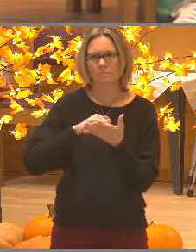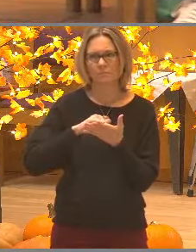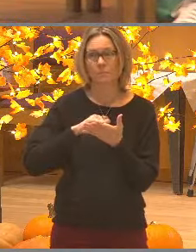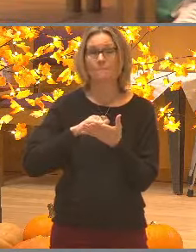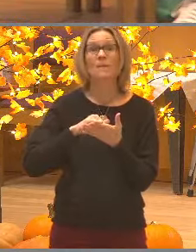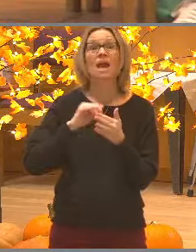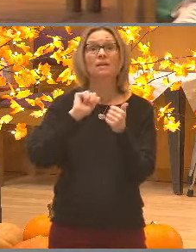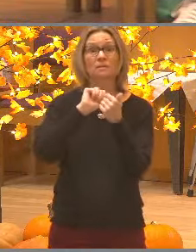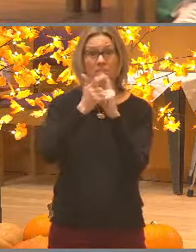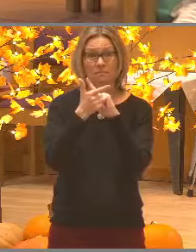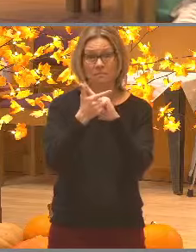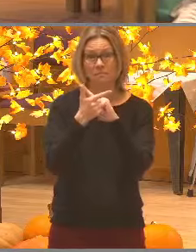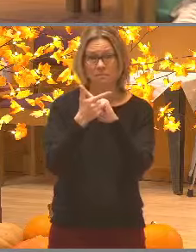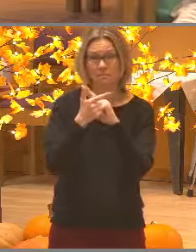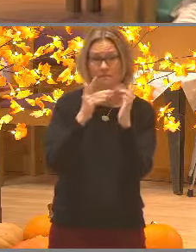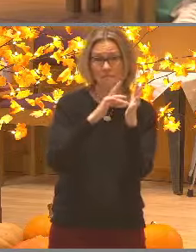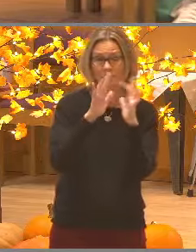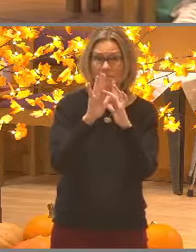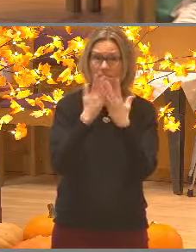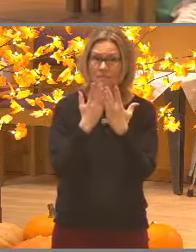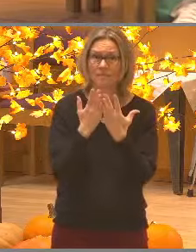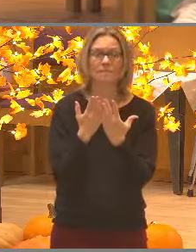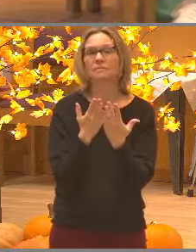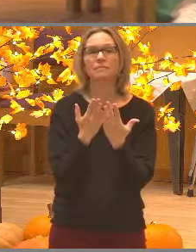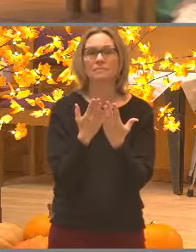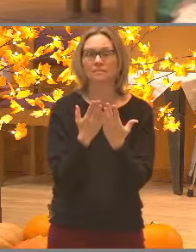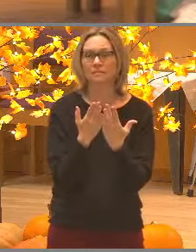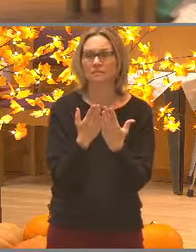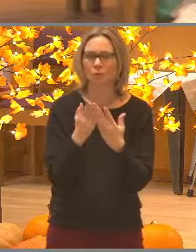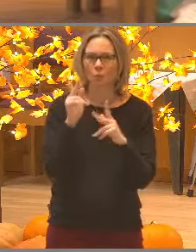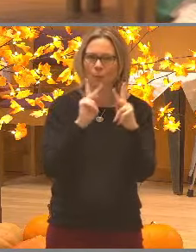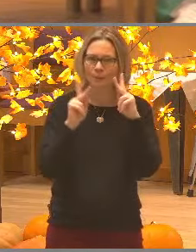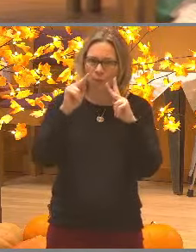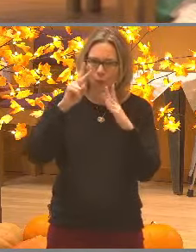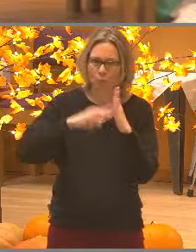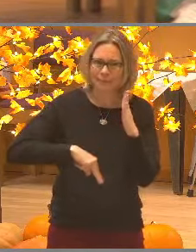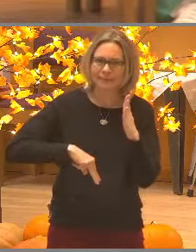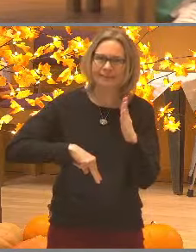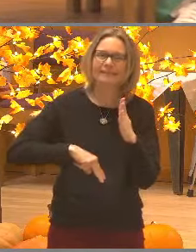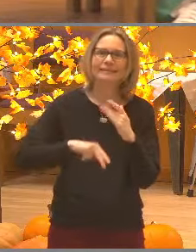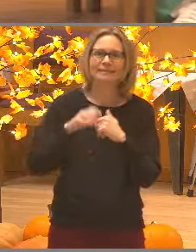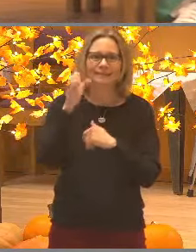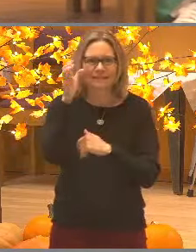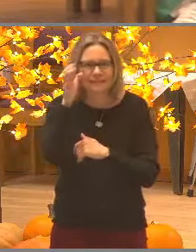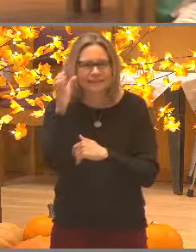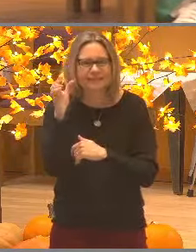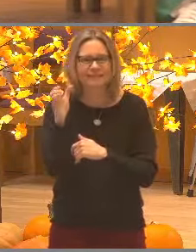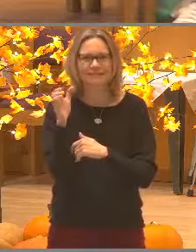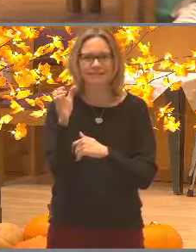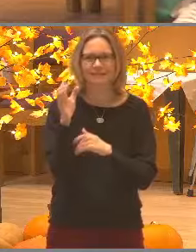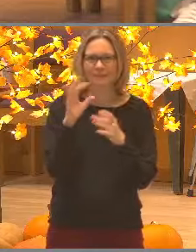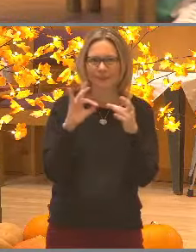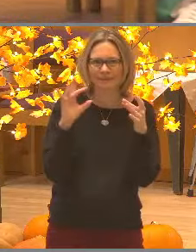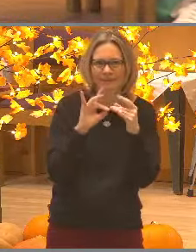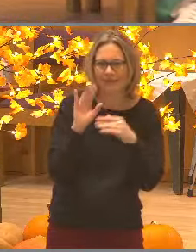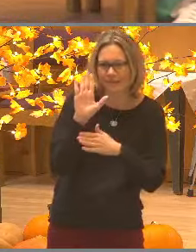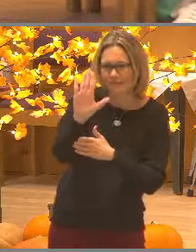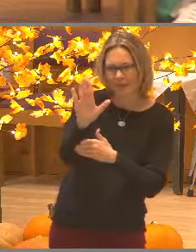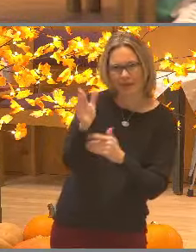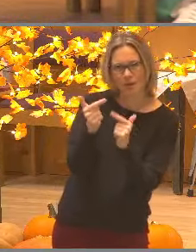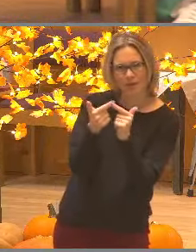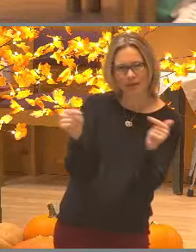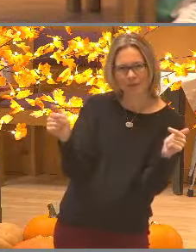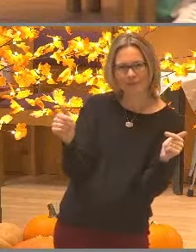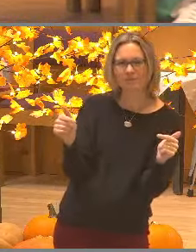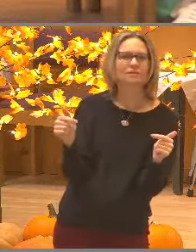He translated the scripture in the vernacular so that people would be able to listen to their message in their language, and